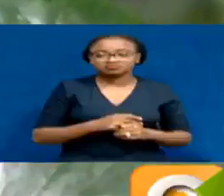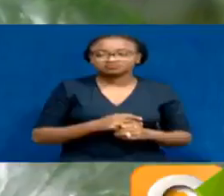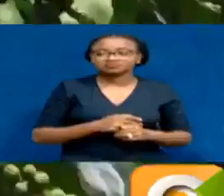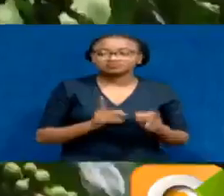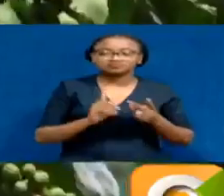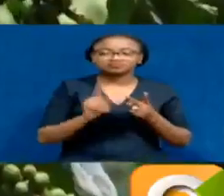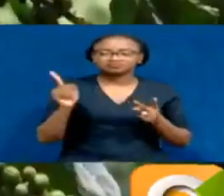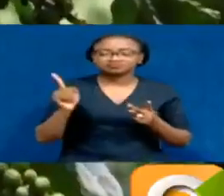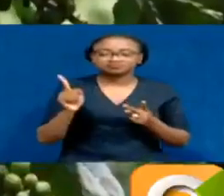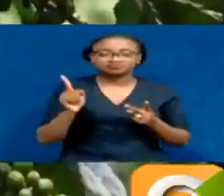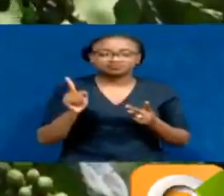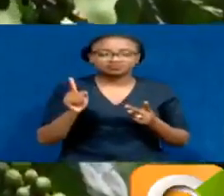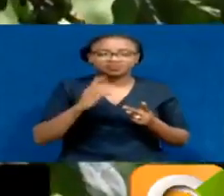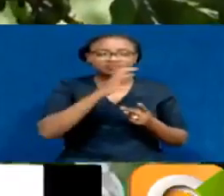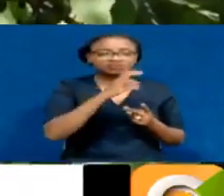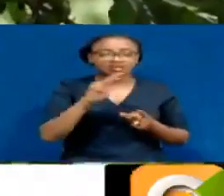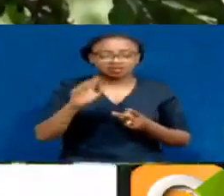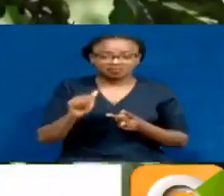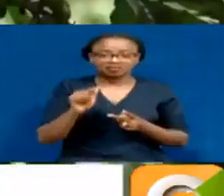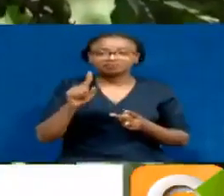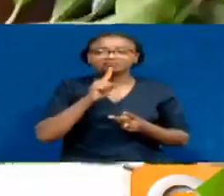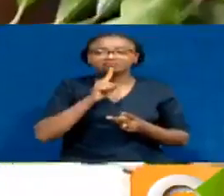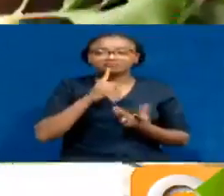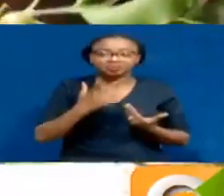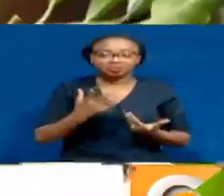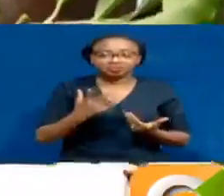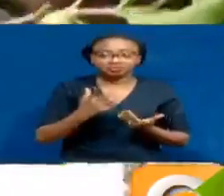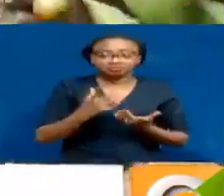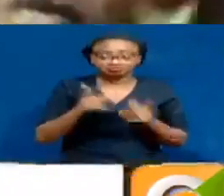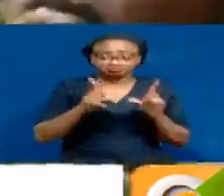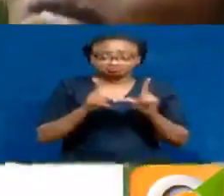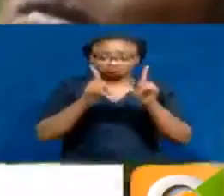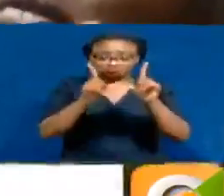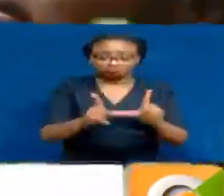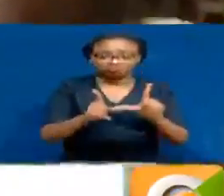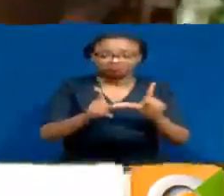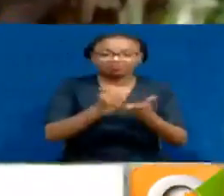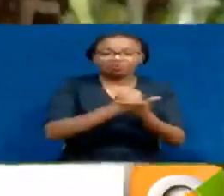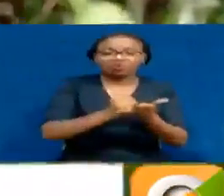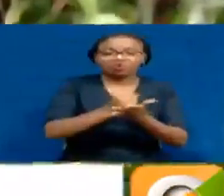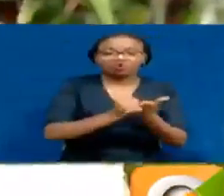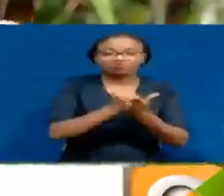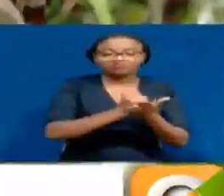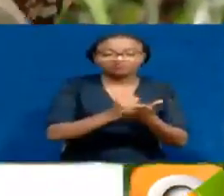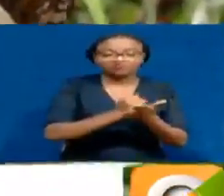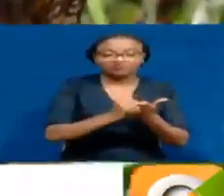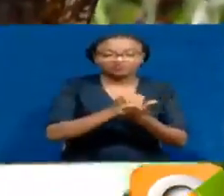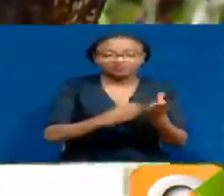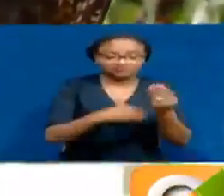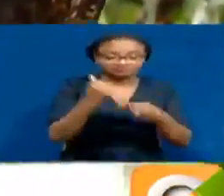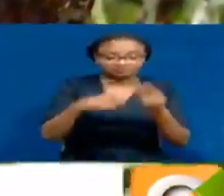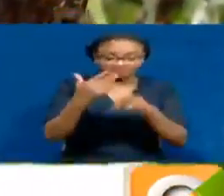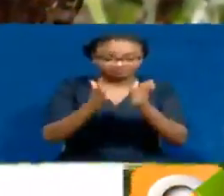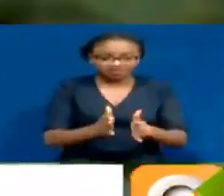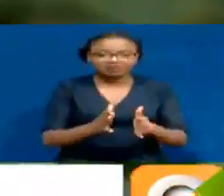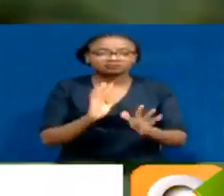Elsewhere, the Capital Markets Authority, CMA, has issued the first set of licenses to 5 coffee brokers. The move is in line